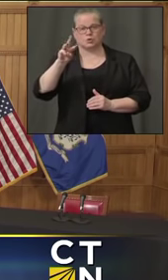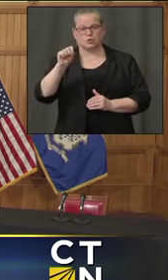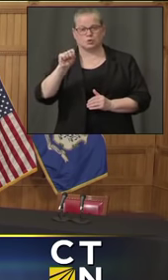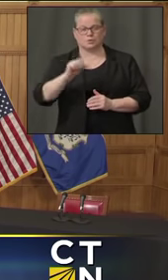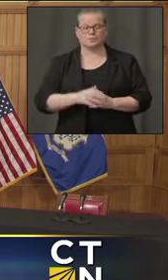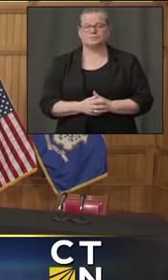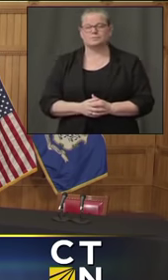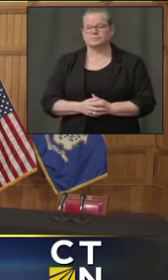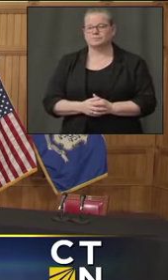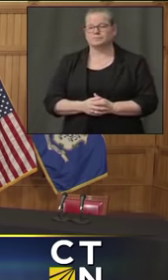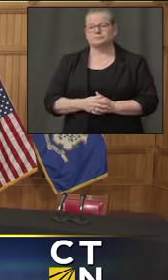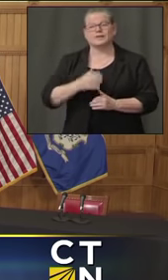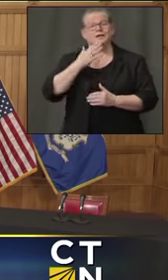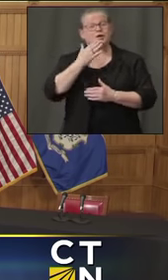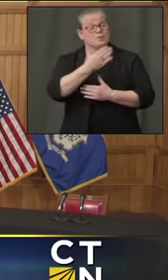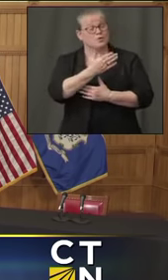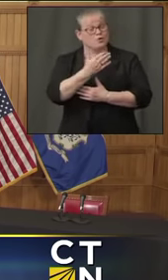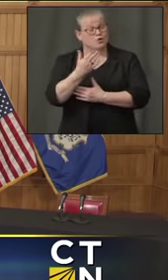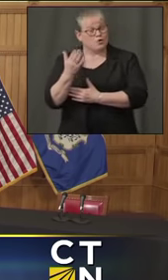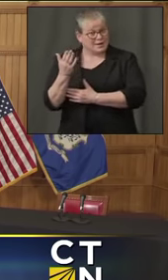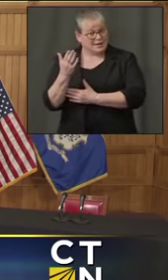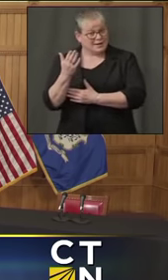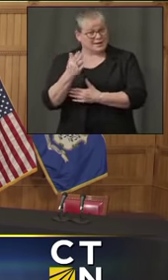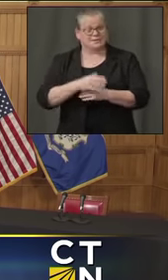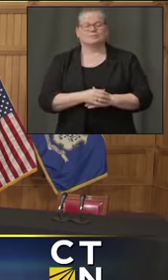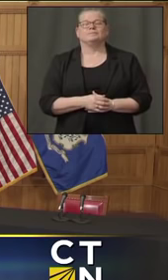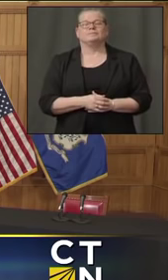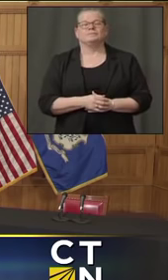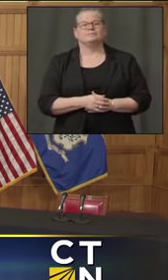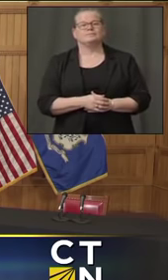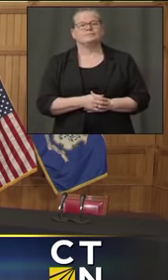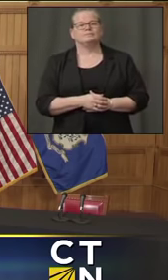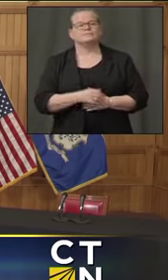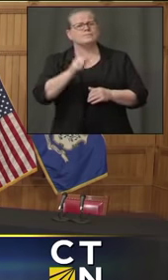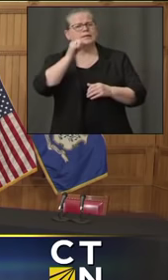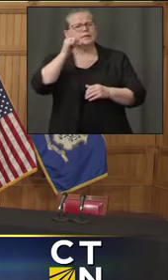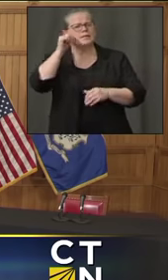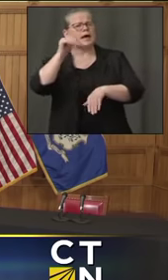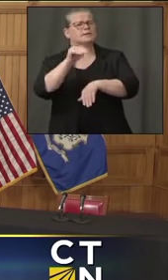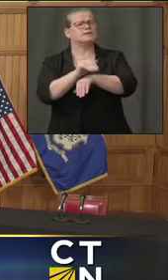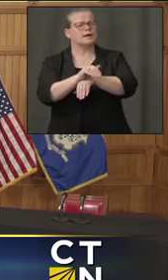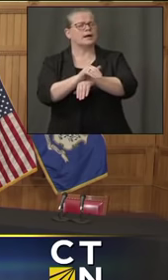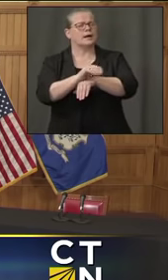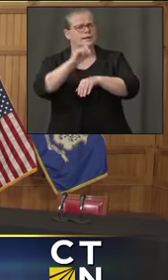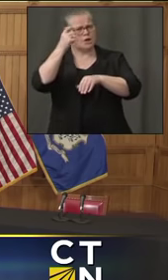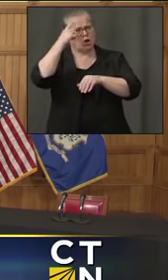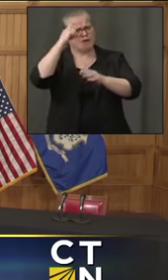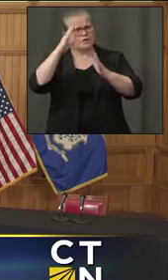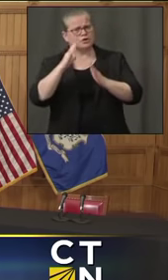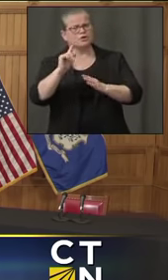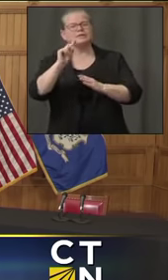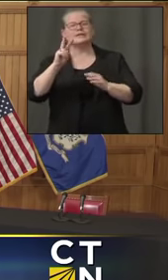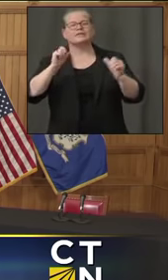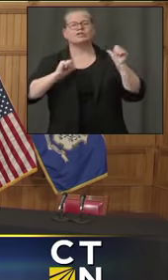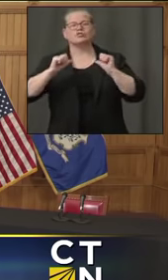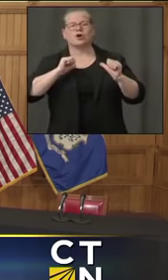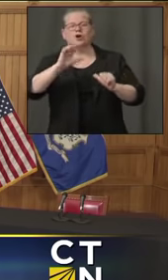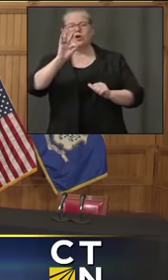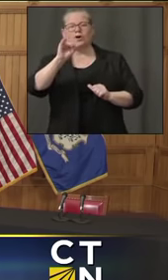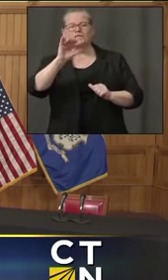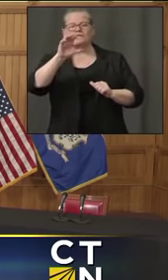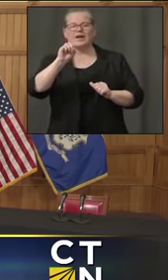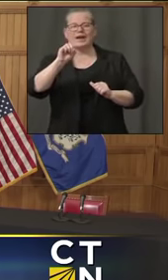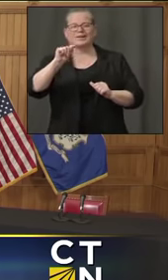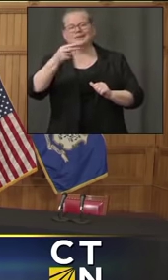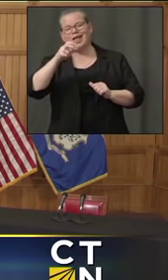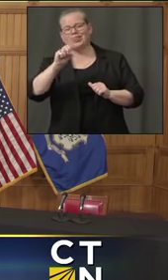Good morning, everybody. Governor, last night on Face the State, you said that you can go to that drive-through test in